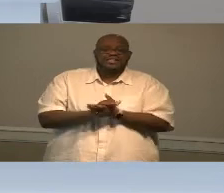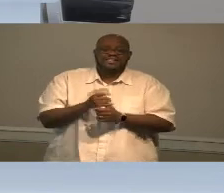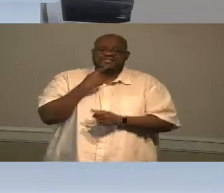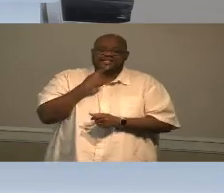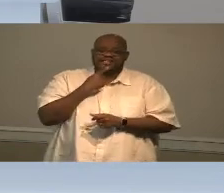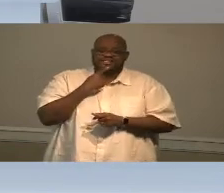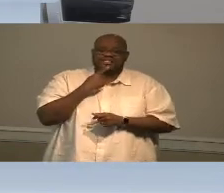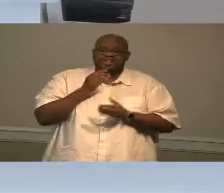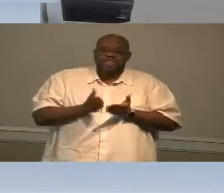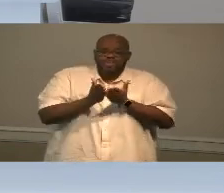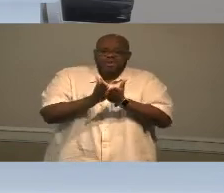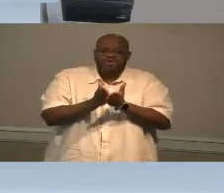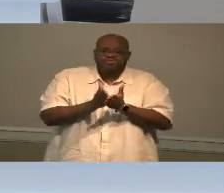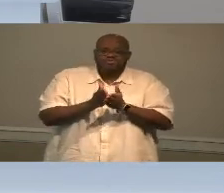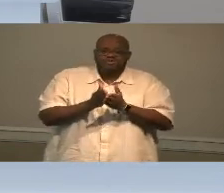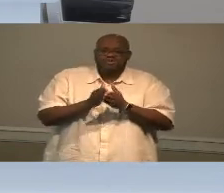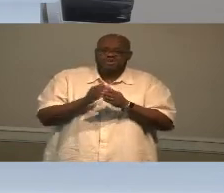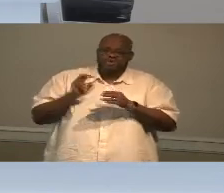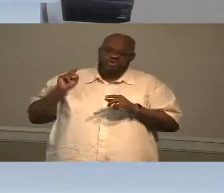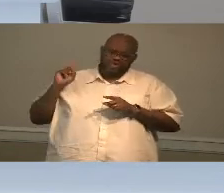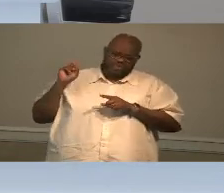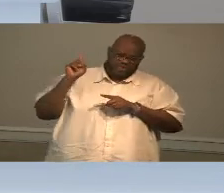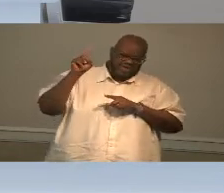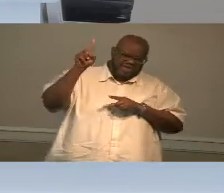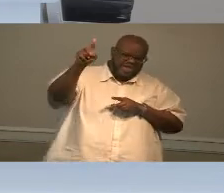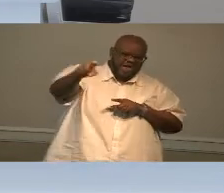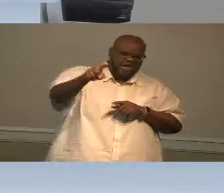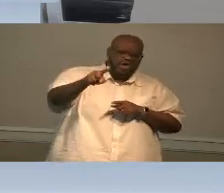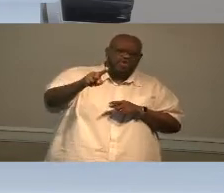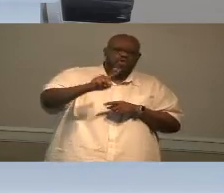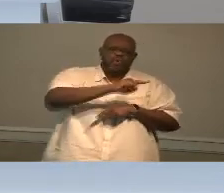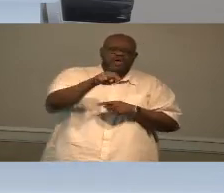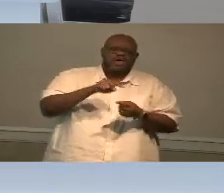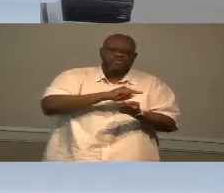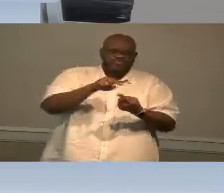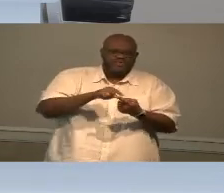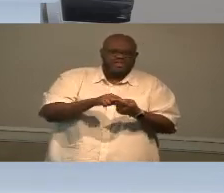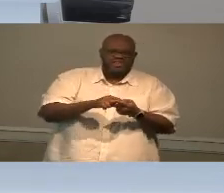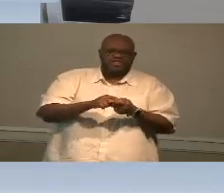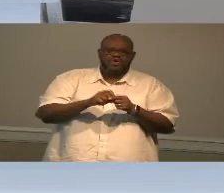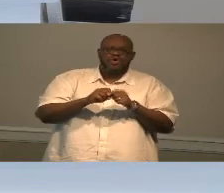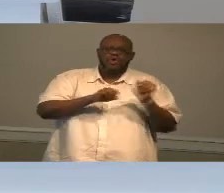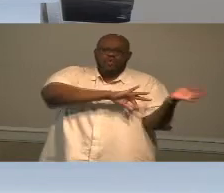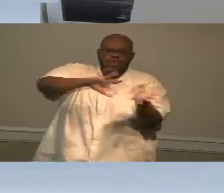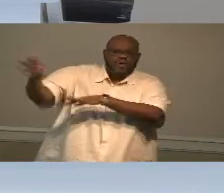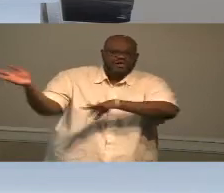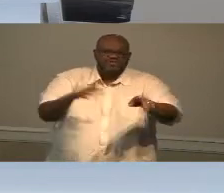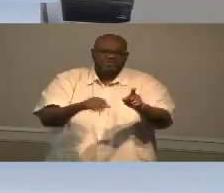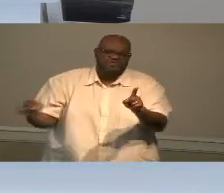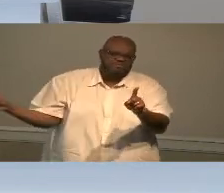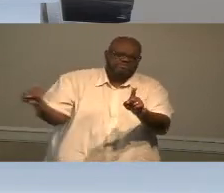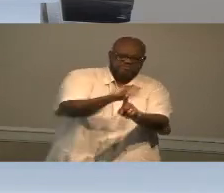to sea when the wind came up against them and they were battered by the waves.